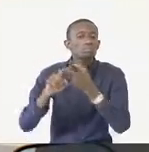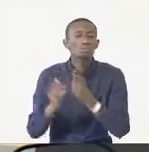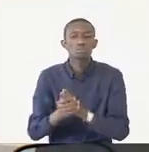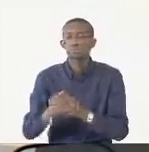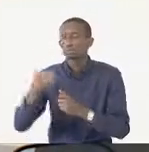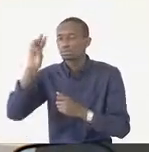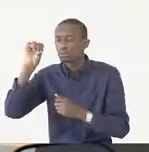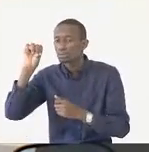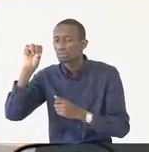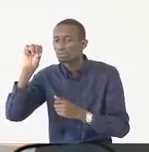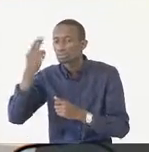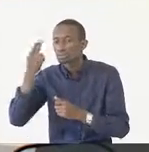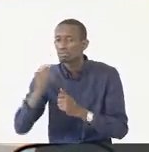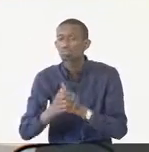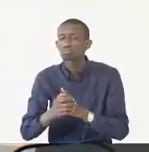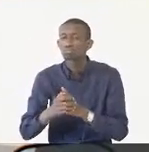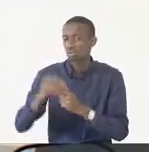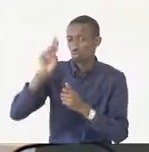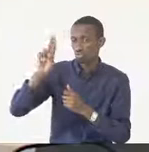this should now be equal to